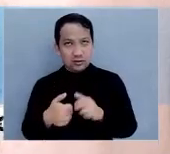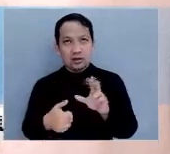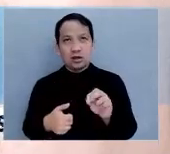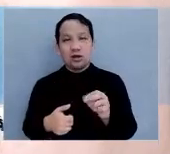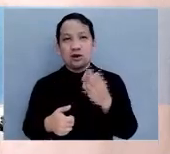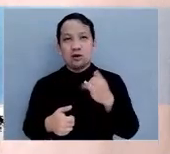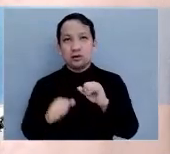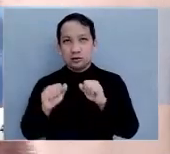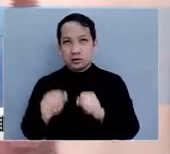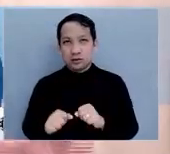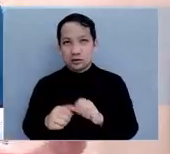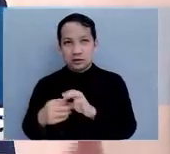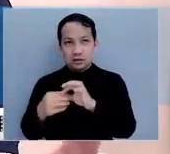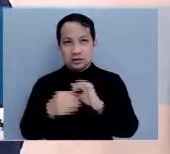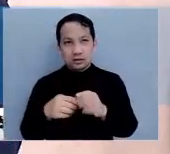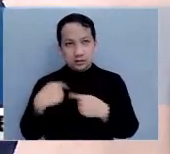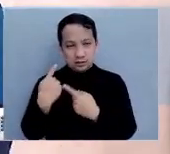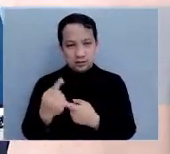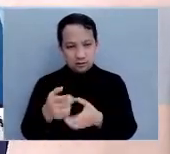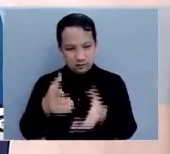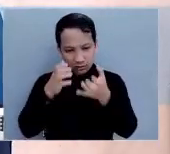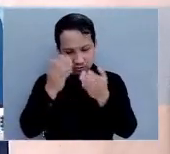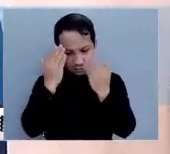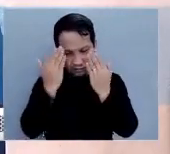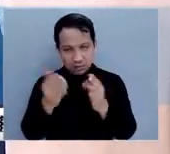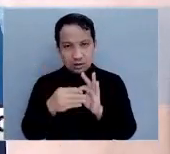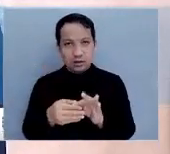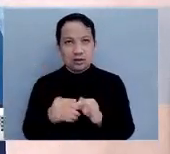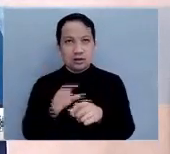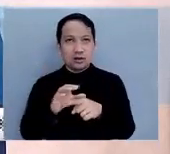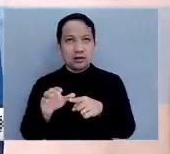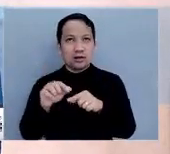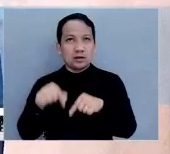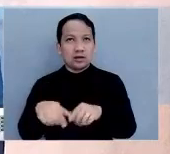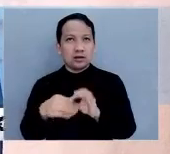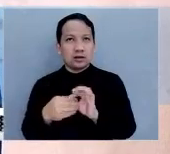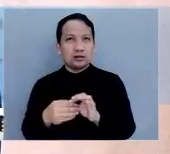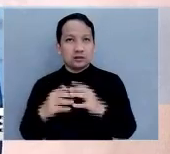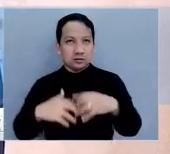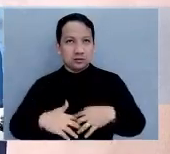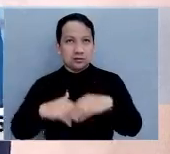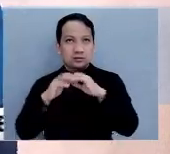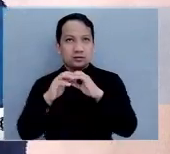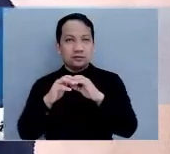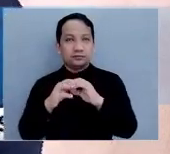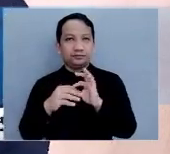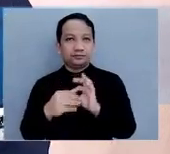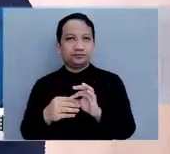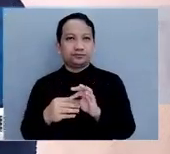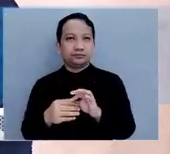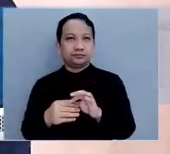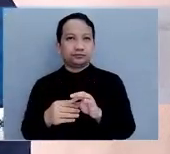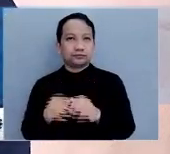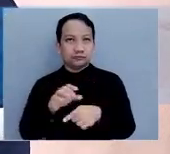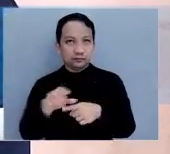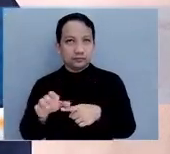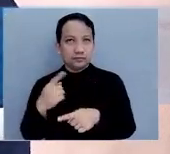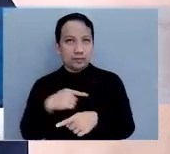Kasi pwede naman na while you're focusing on your career, you can actually build yung mga character